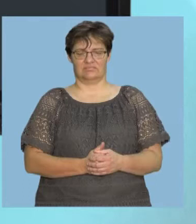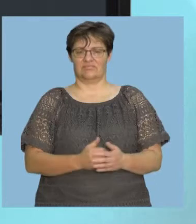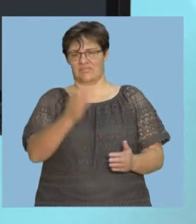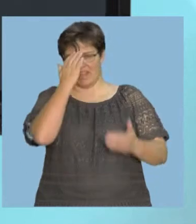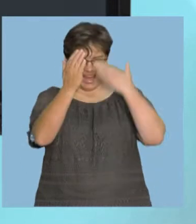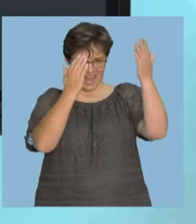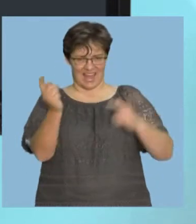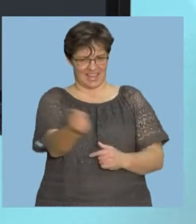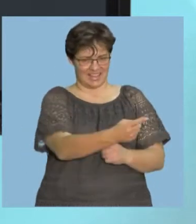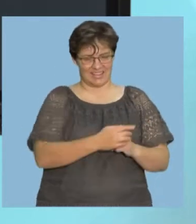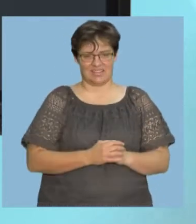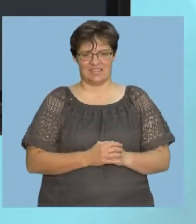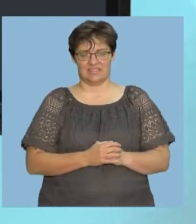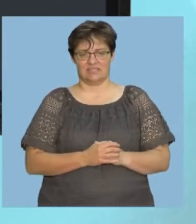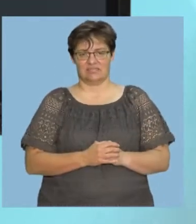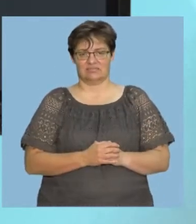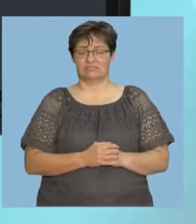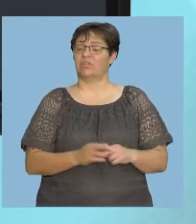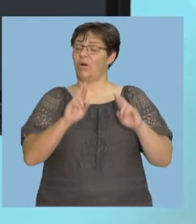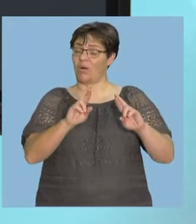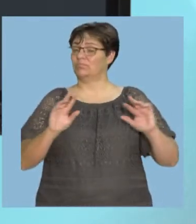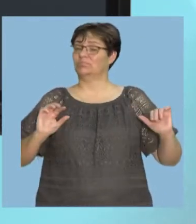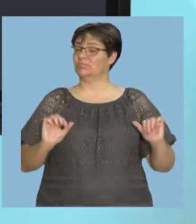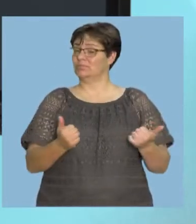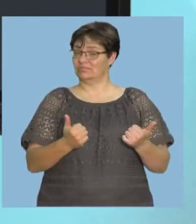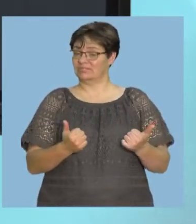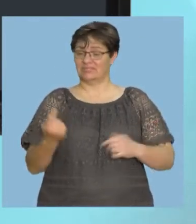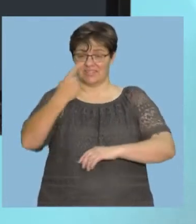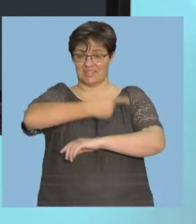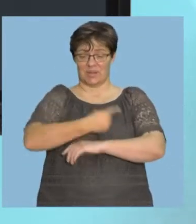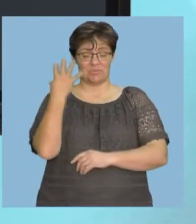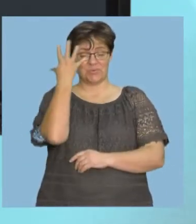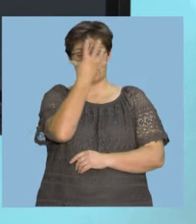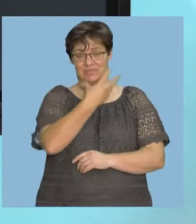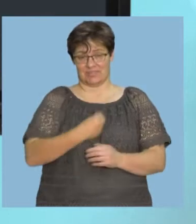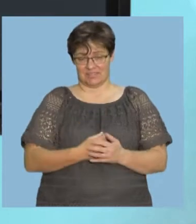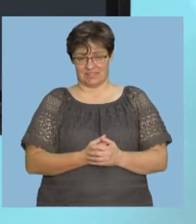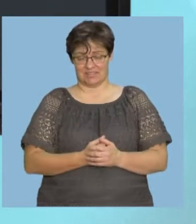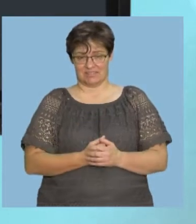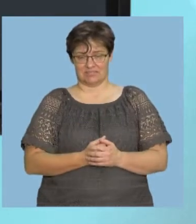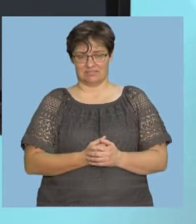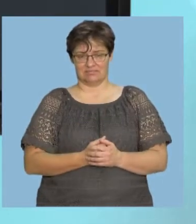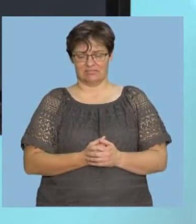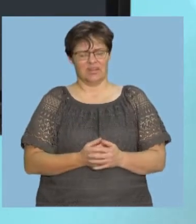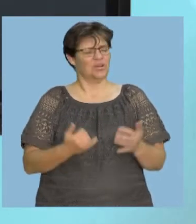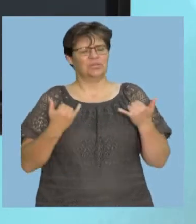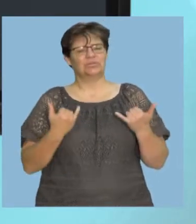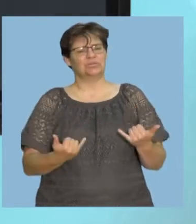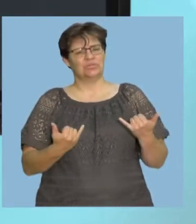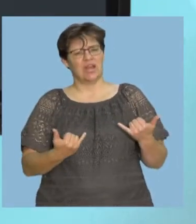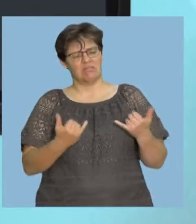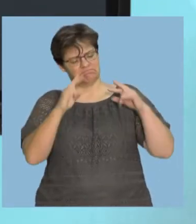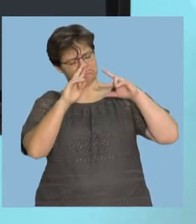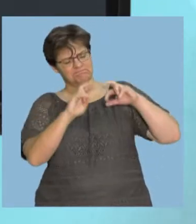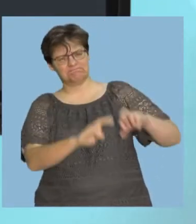Hi out there. I hope you're doing well on this beautiful day. So today, guys, what we'd like to